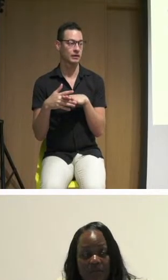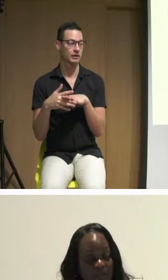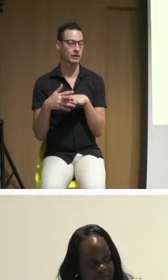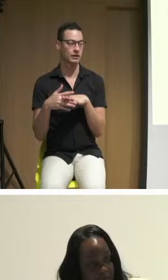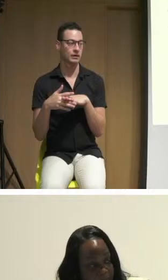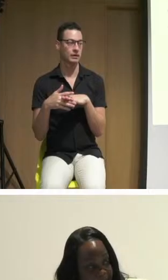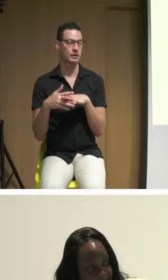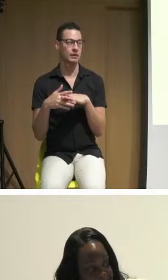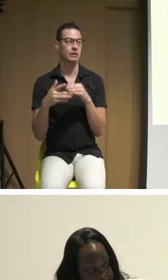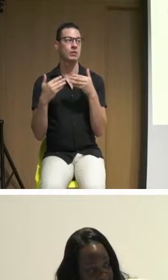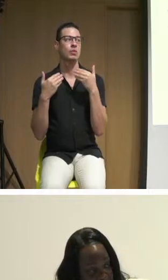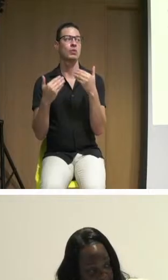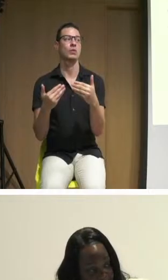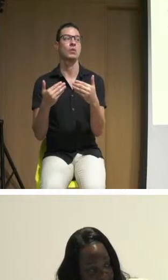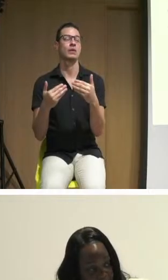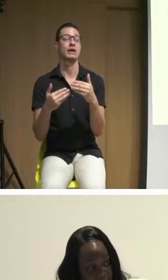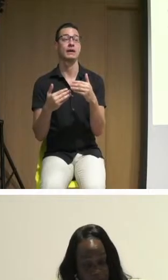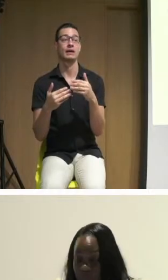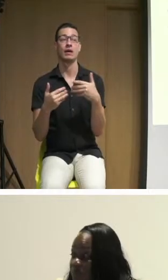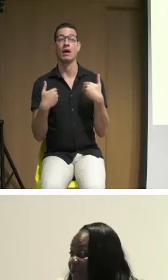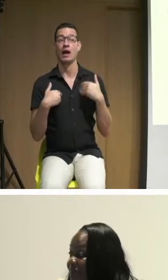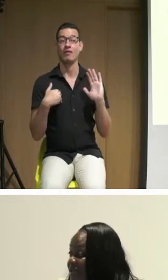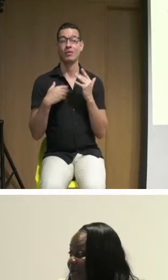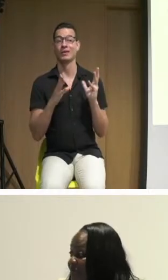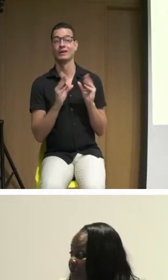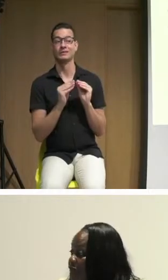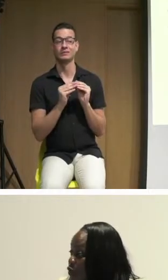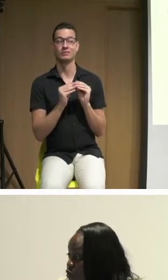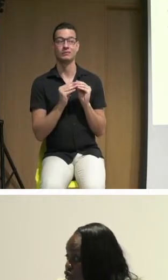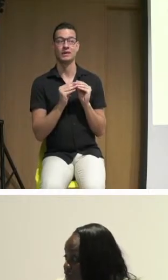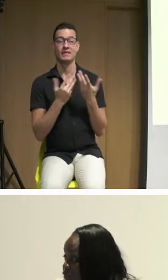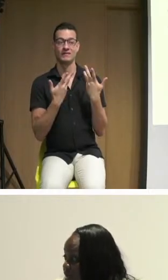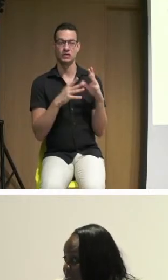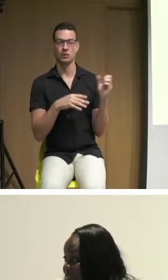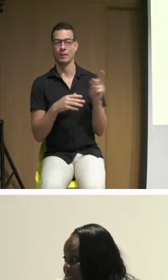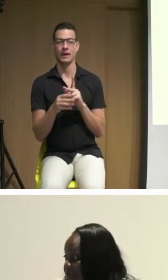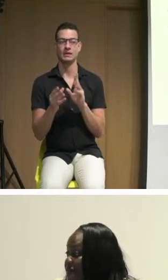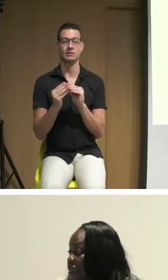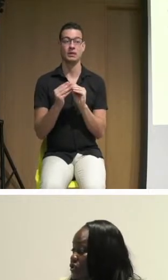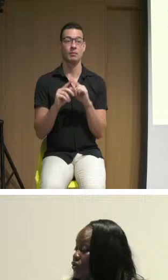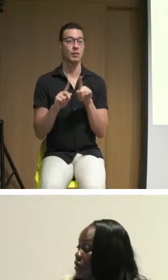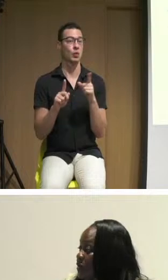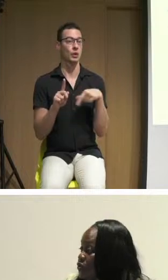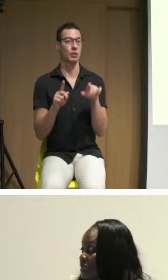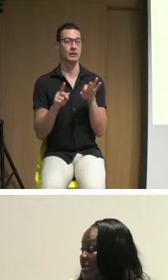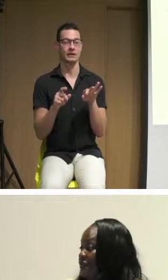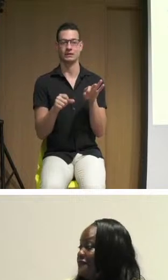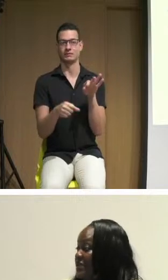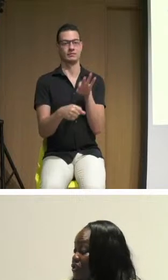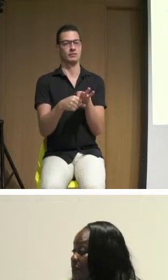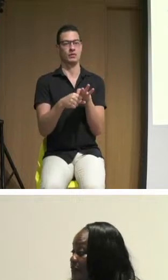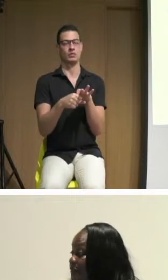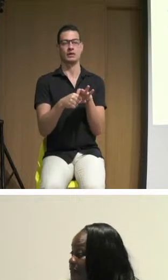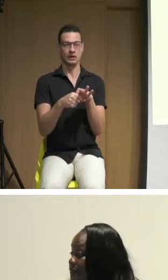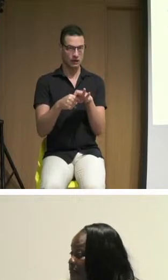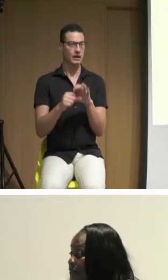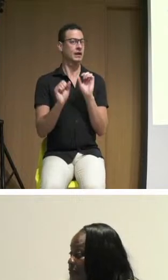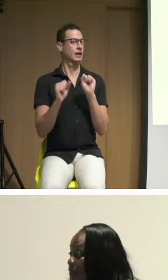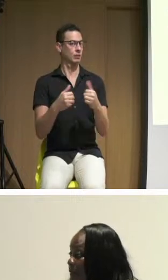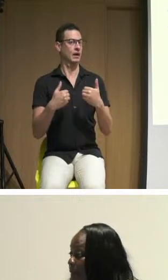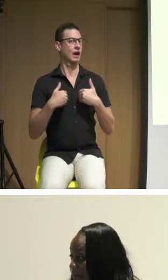session and then come back to the meeting. But we would have to have a vote for executive session to go into executive session.